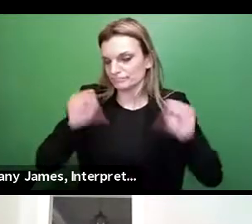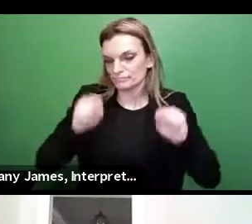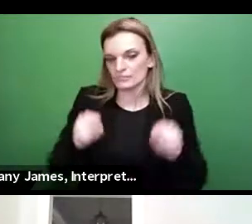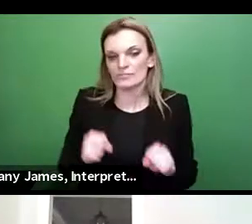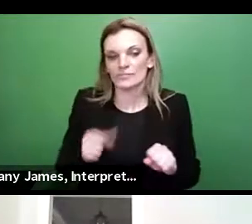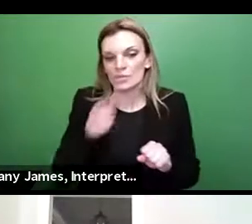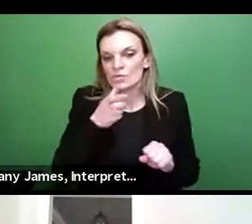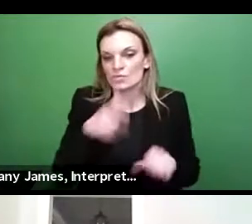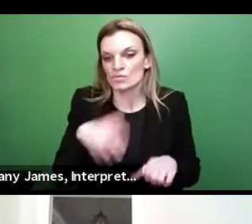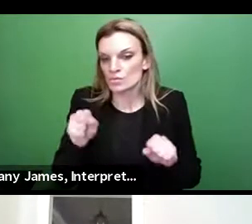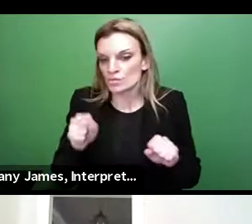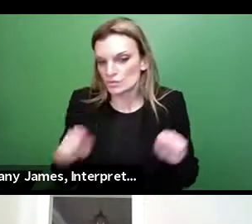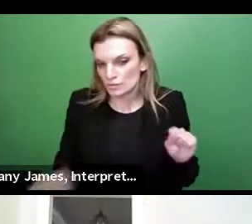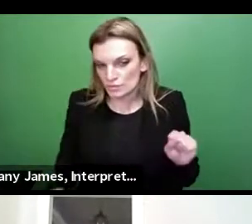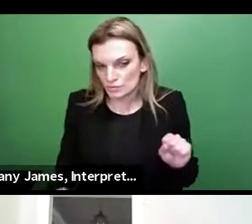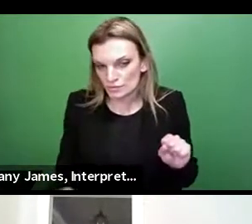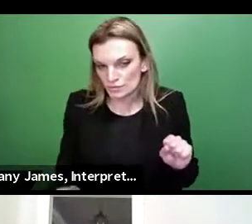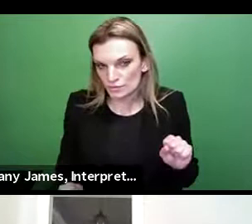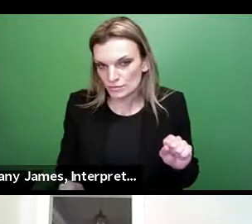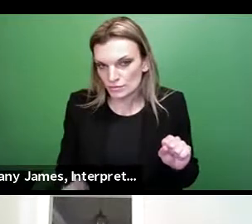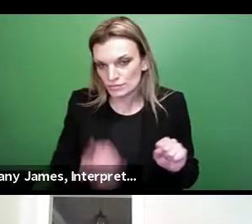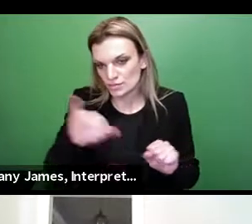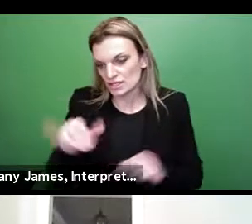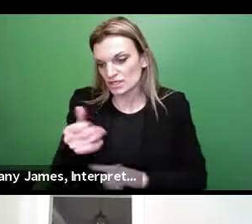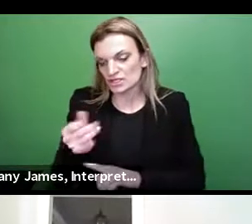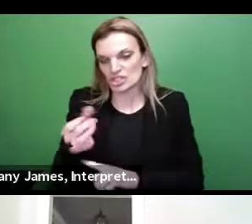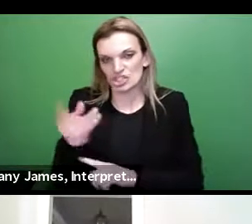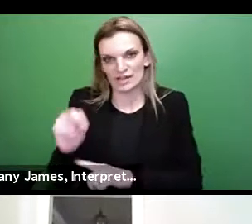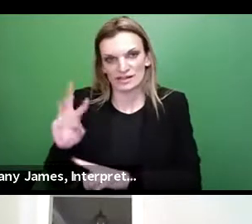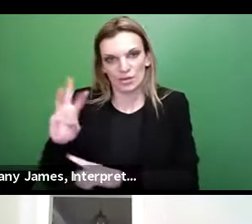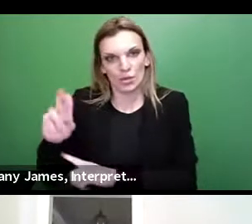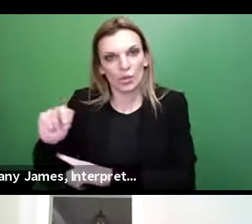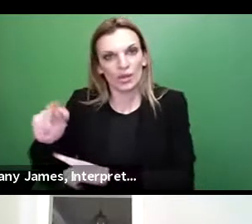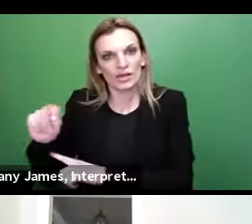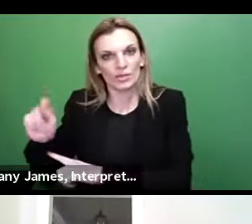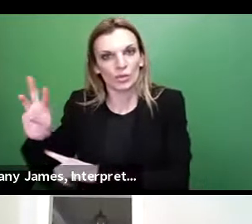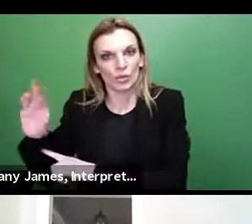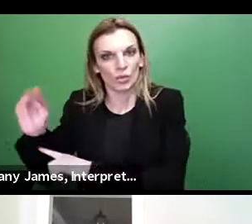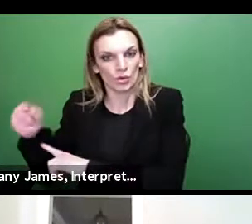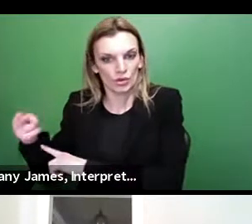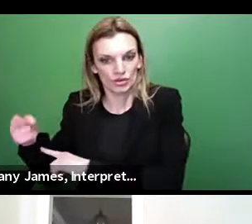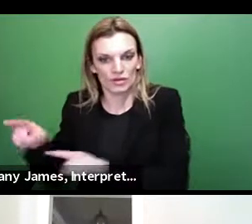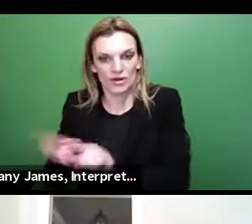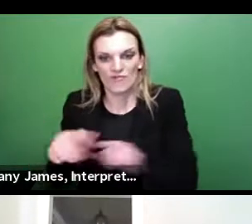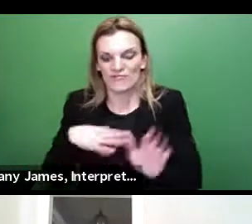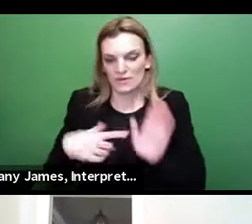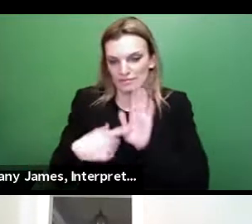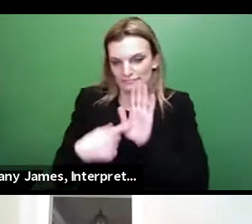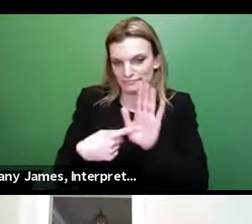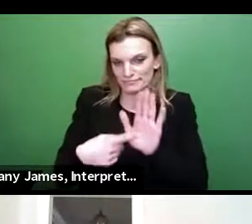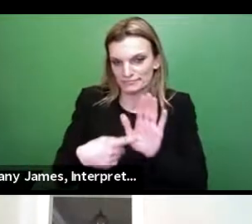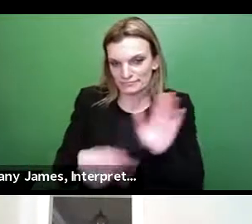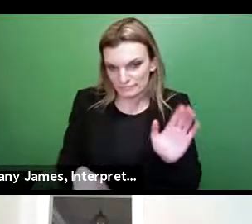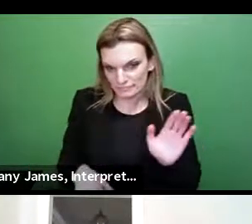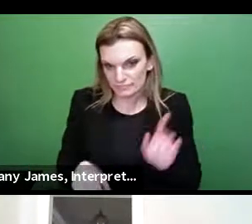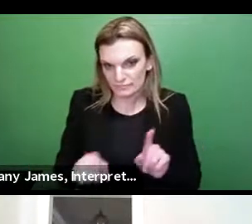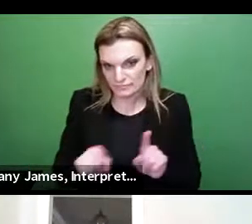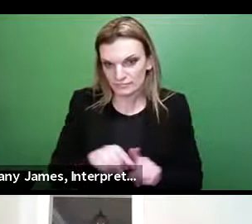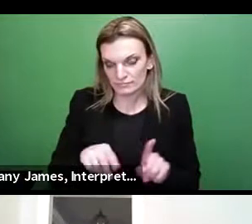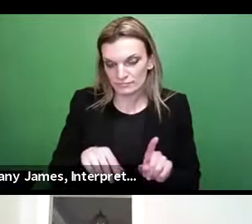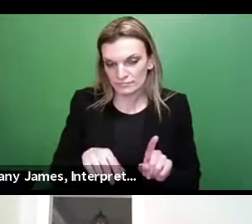Speaker Pro Tempo Jason Wentworth and Representative Abdullah Hamoud at the Capitol